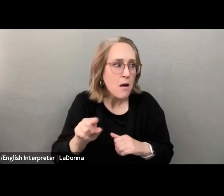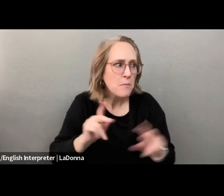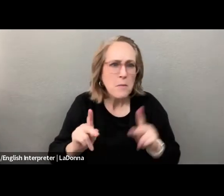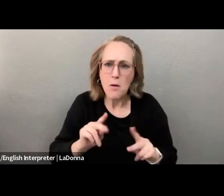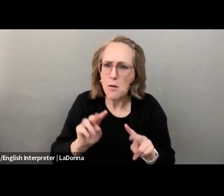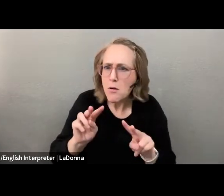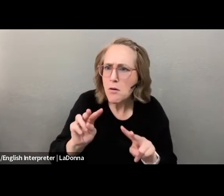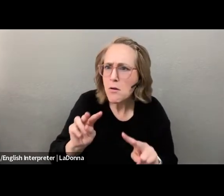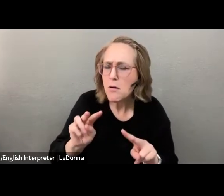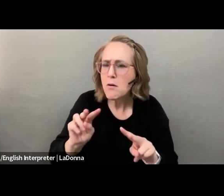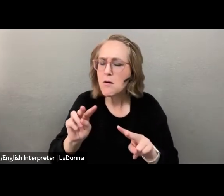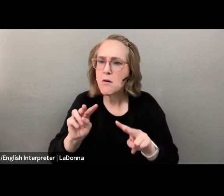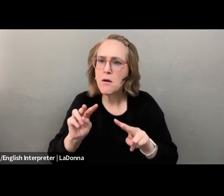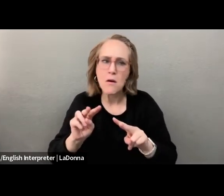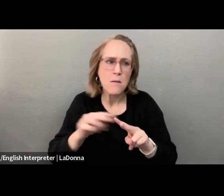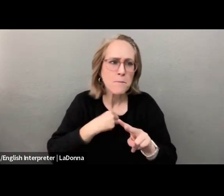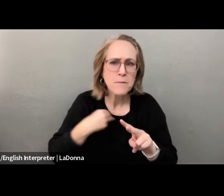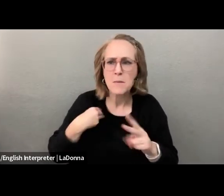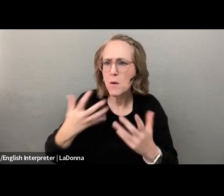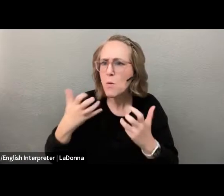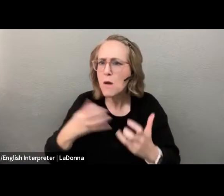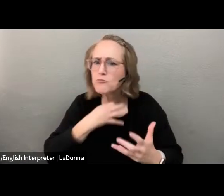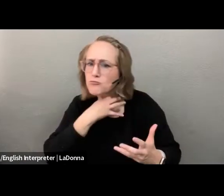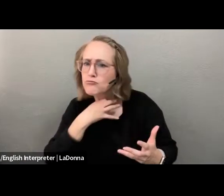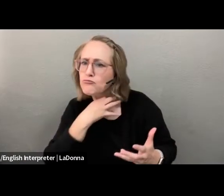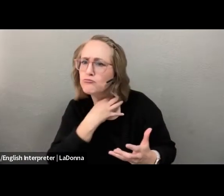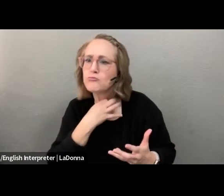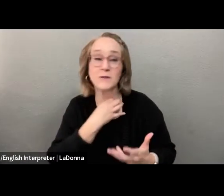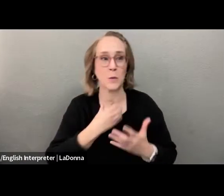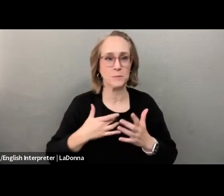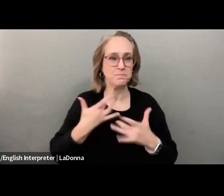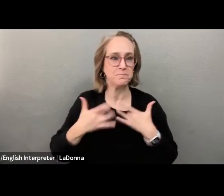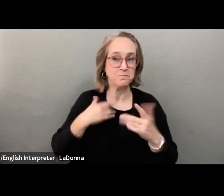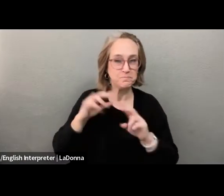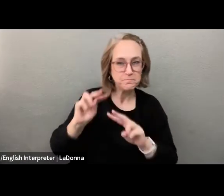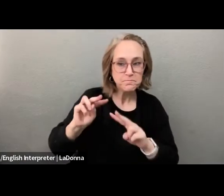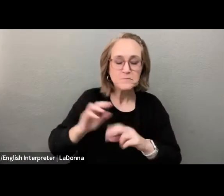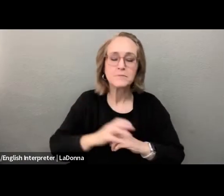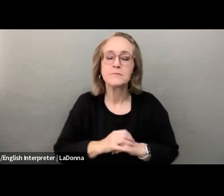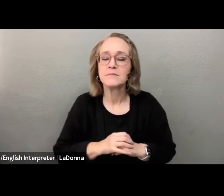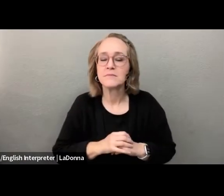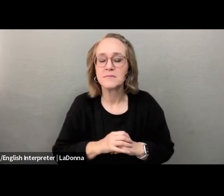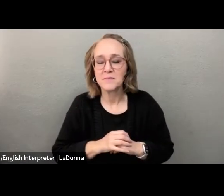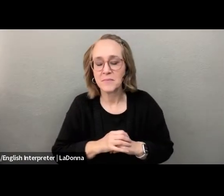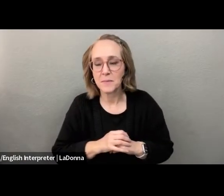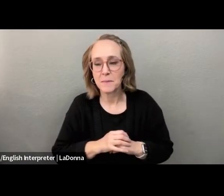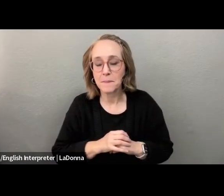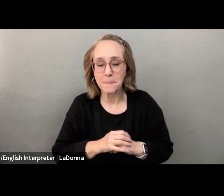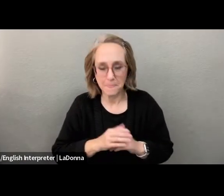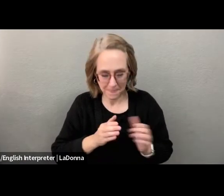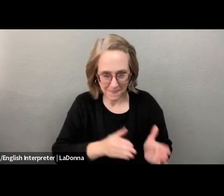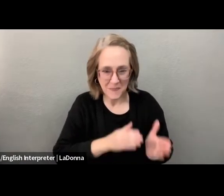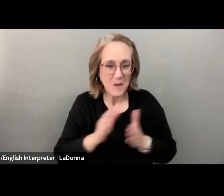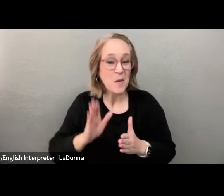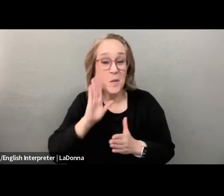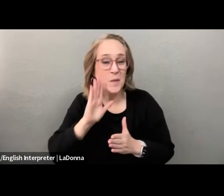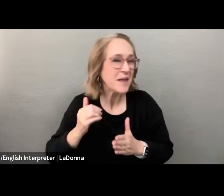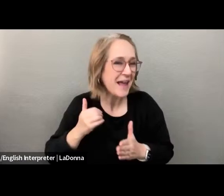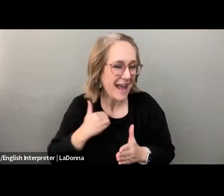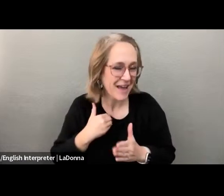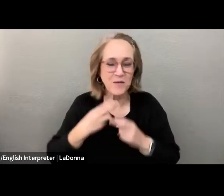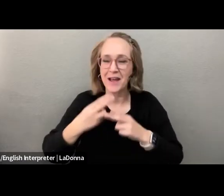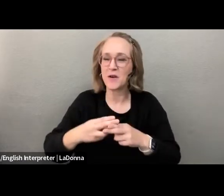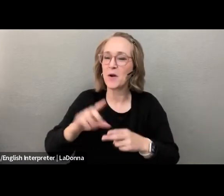and a topic that members had been asking about. We are having the trifecta of the